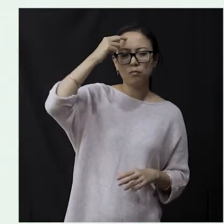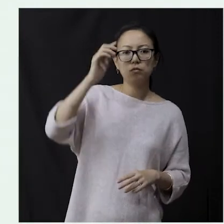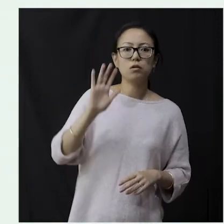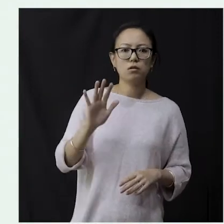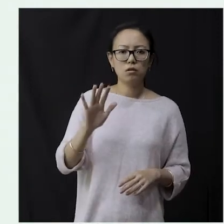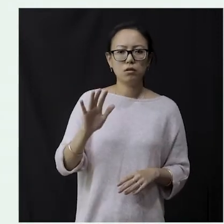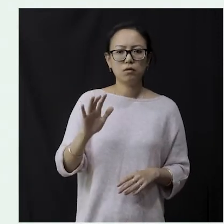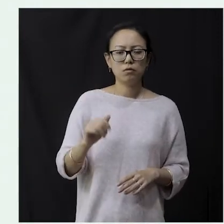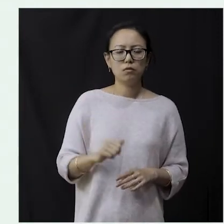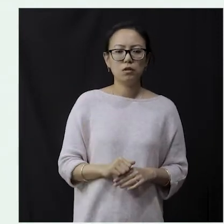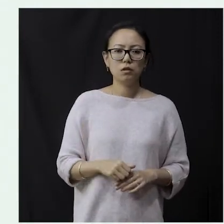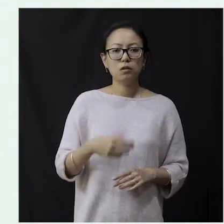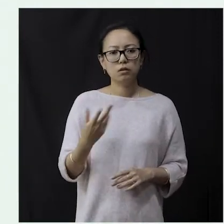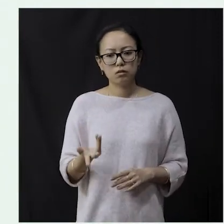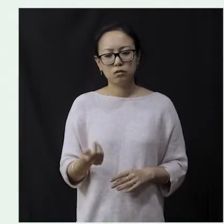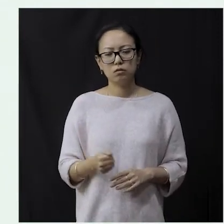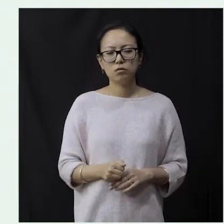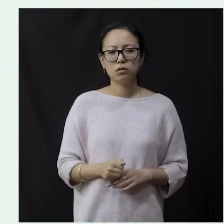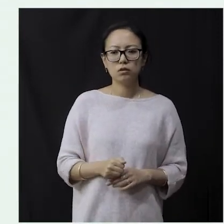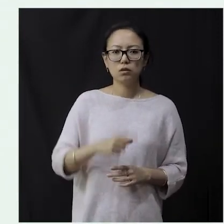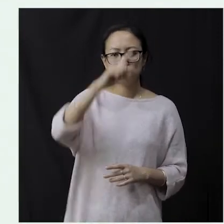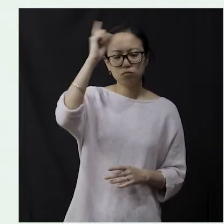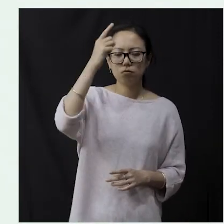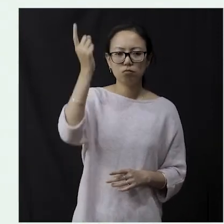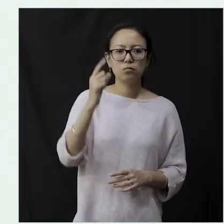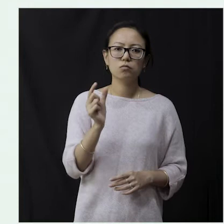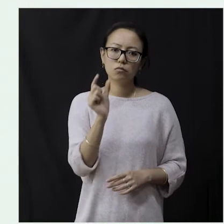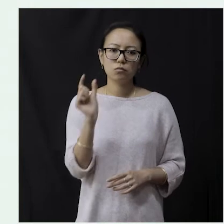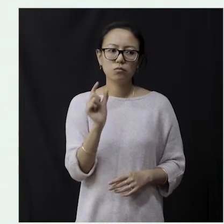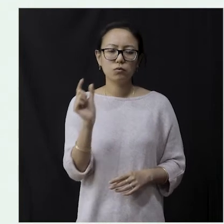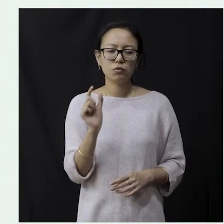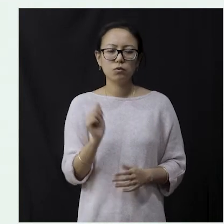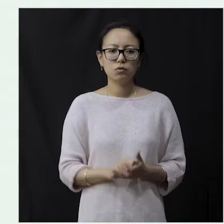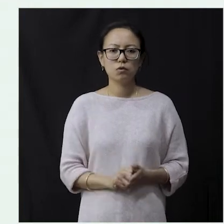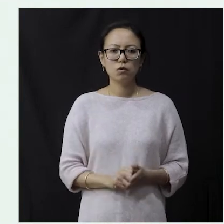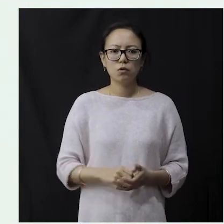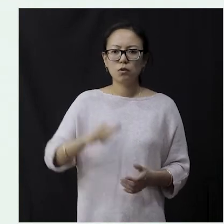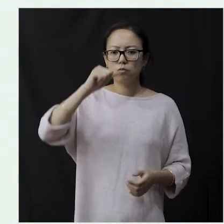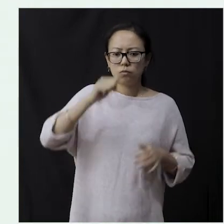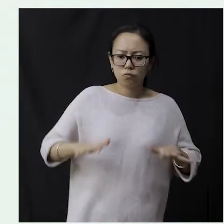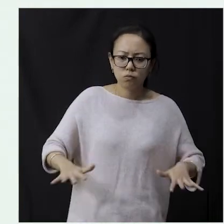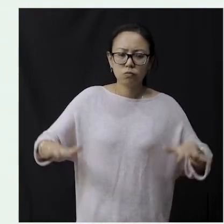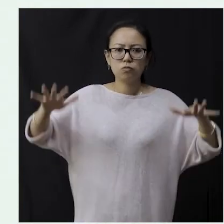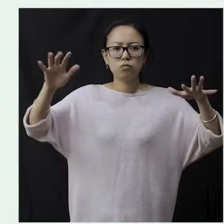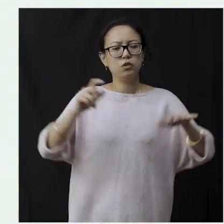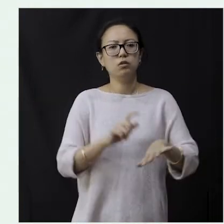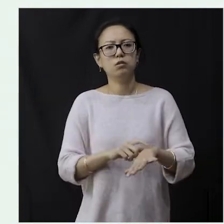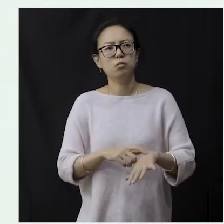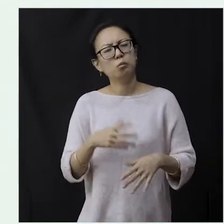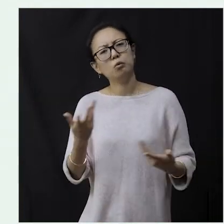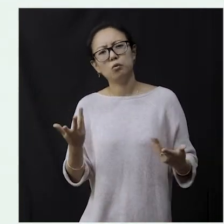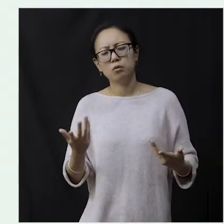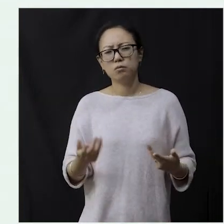a country has faced an earthquake, flood, or any natural disasters, then those are called